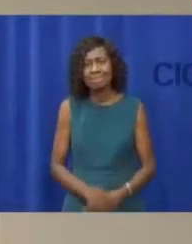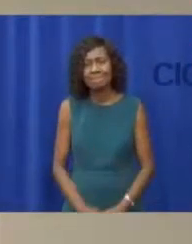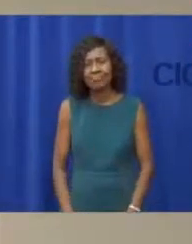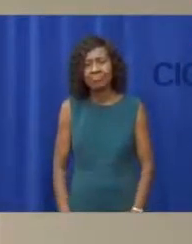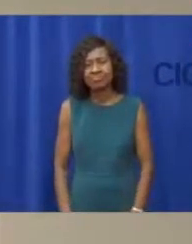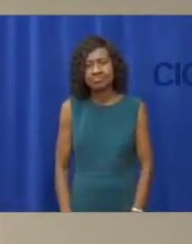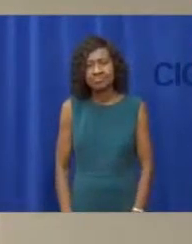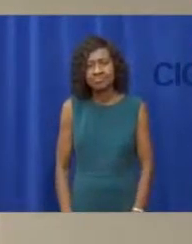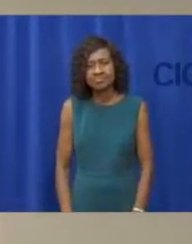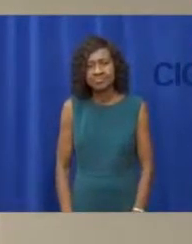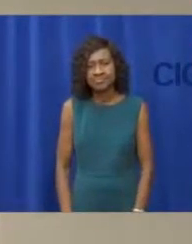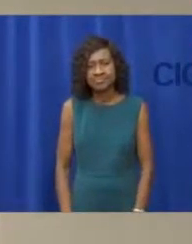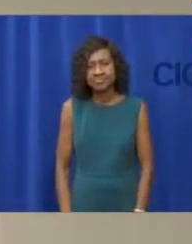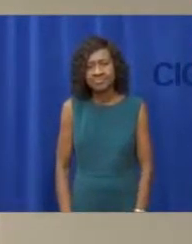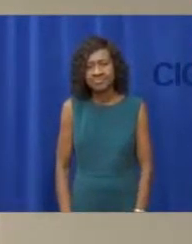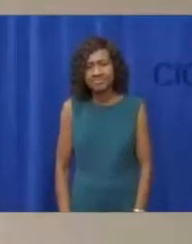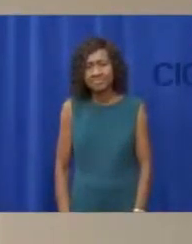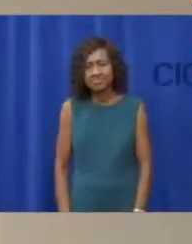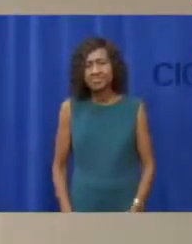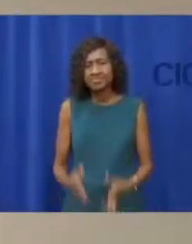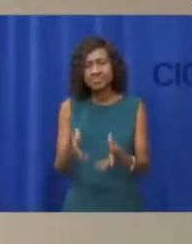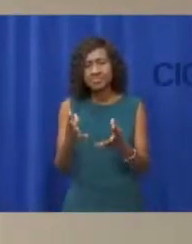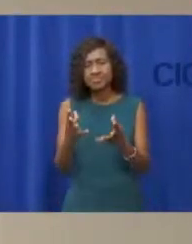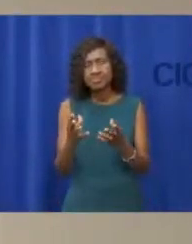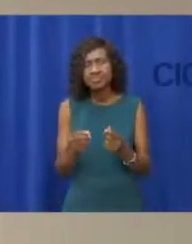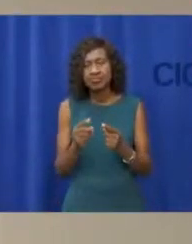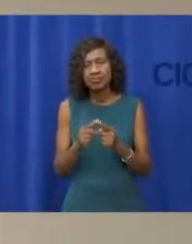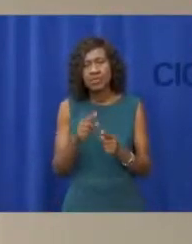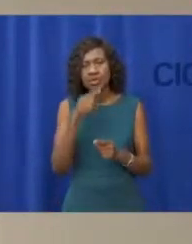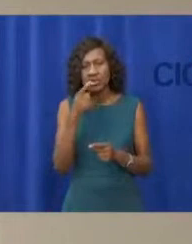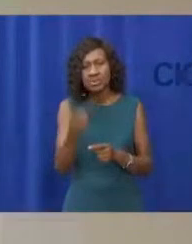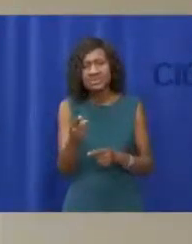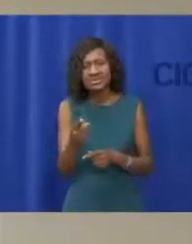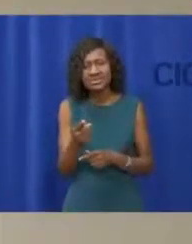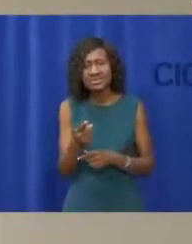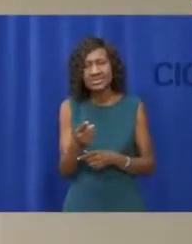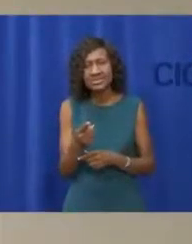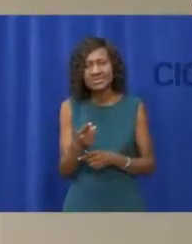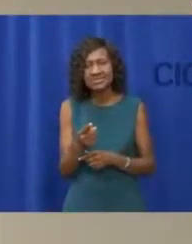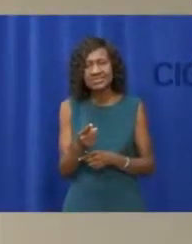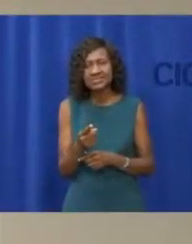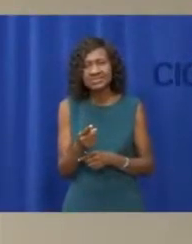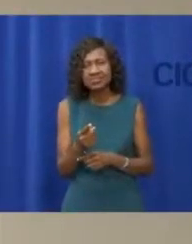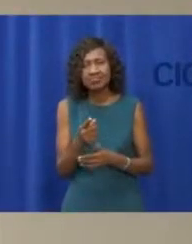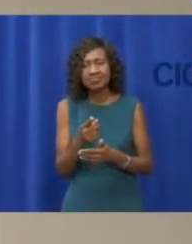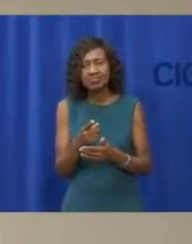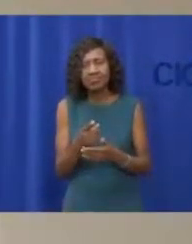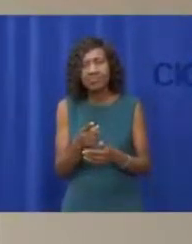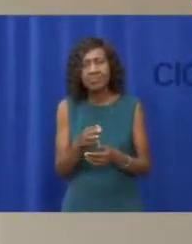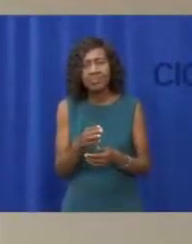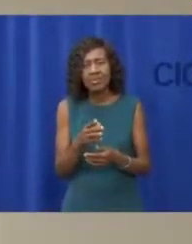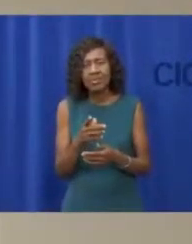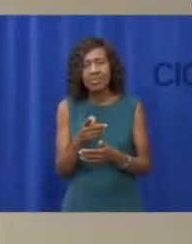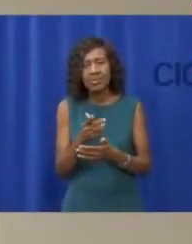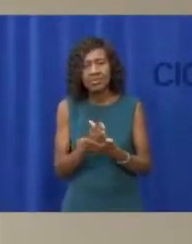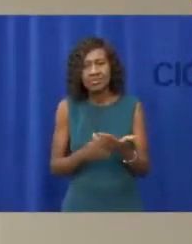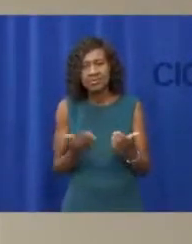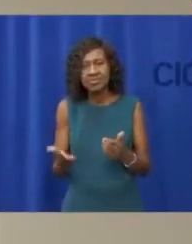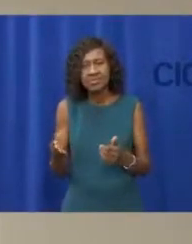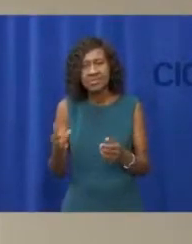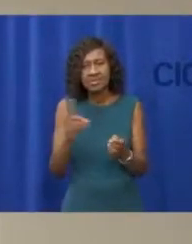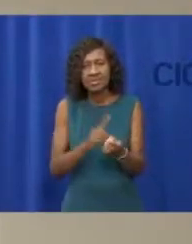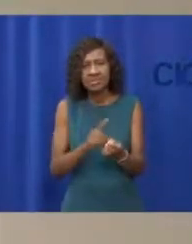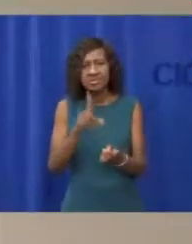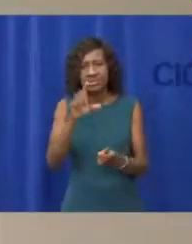I just want to pick up and note on what Dr. Lee said earlier and the question asked